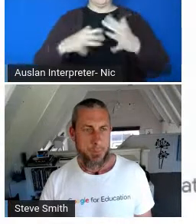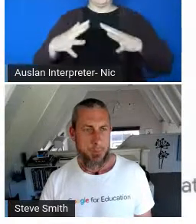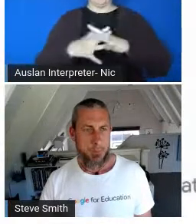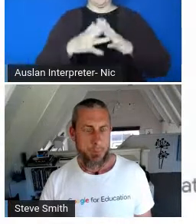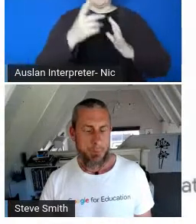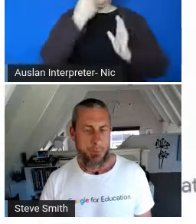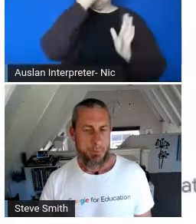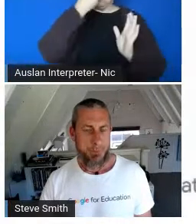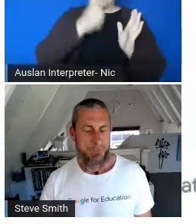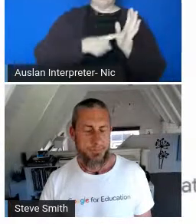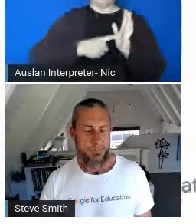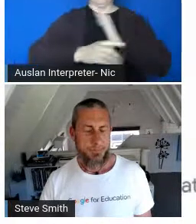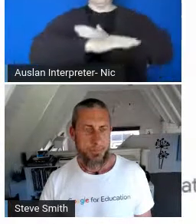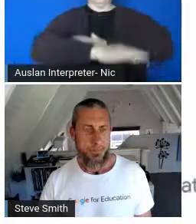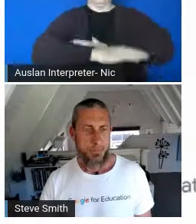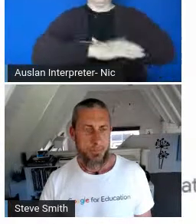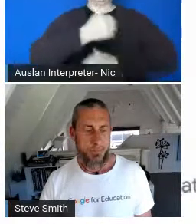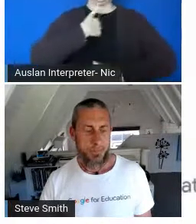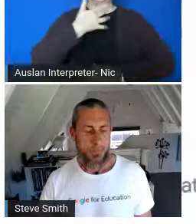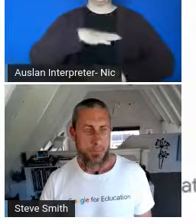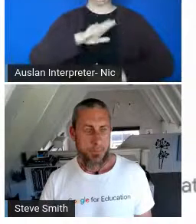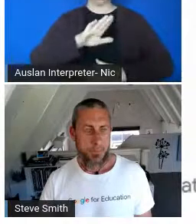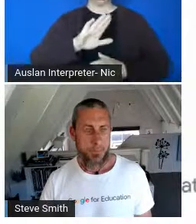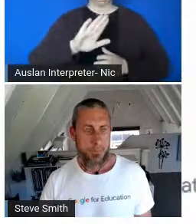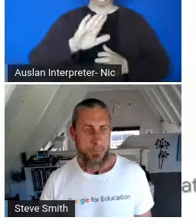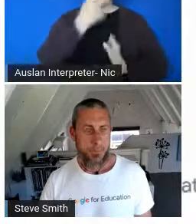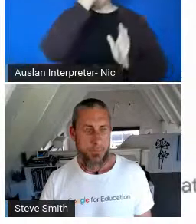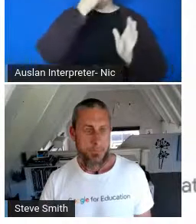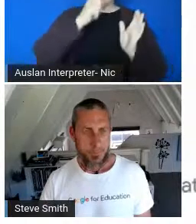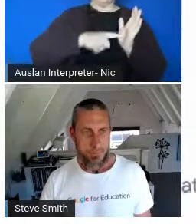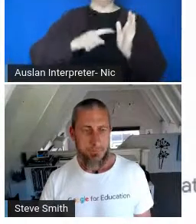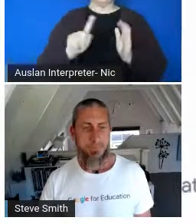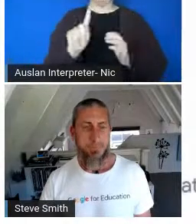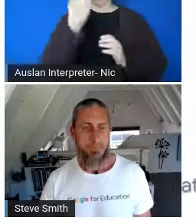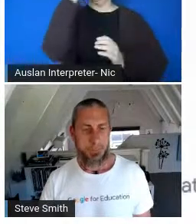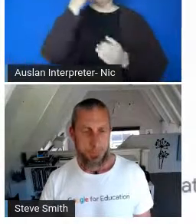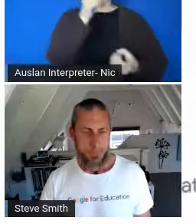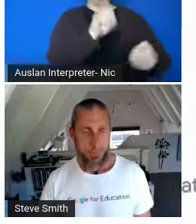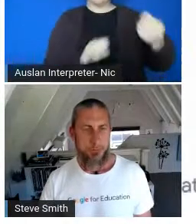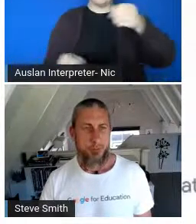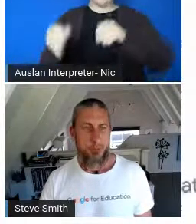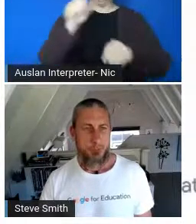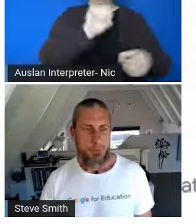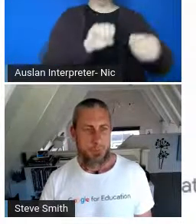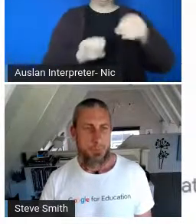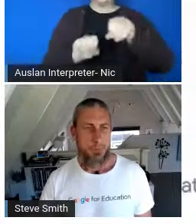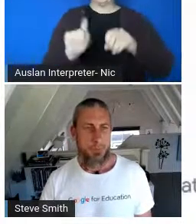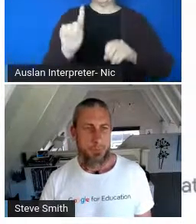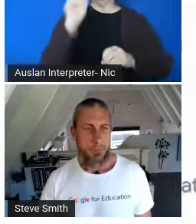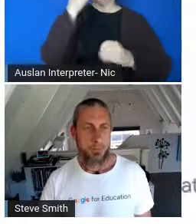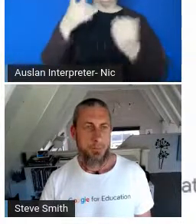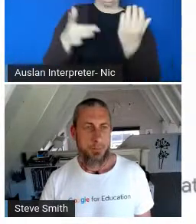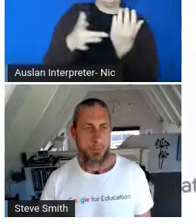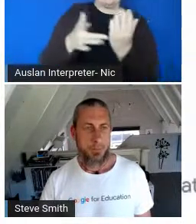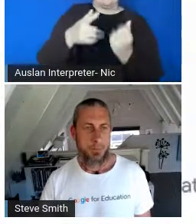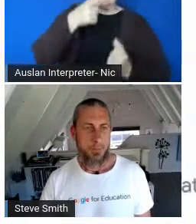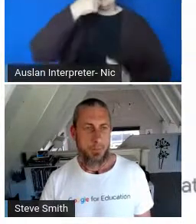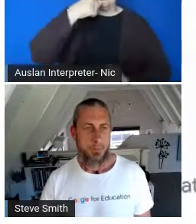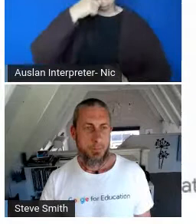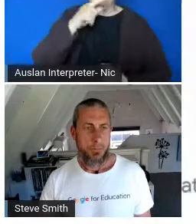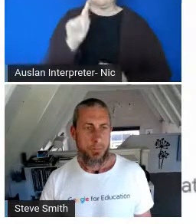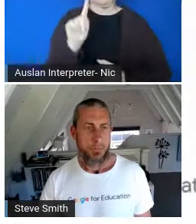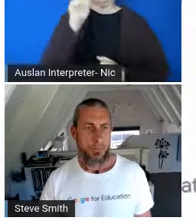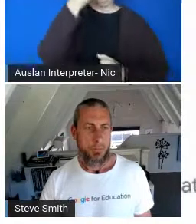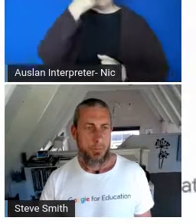to acknowledge the first scientists, the first engineers, the first technologists. You know, the first people to have the